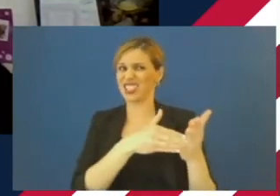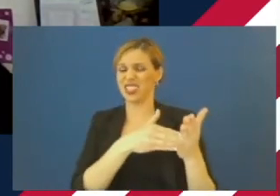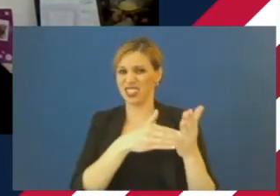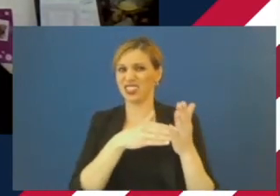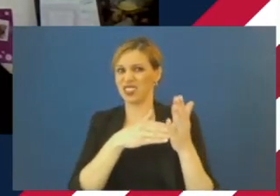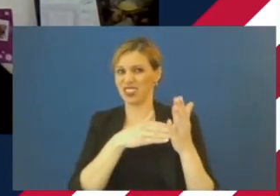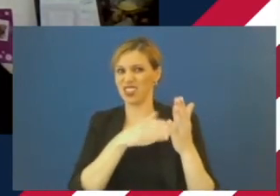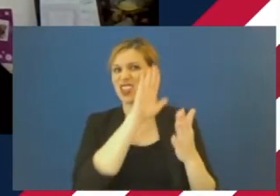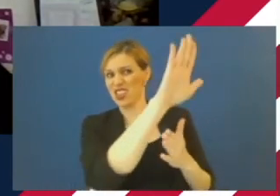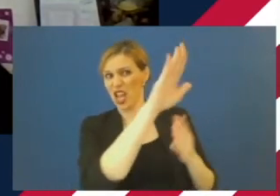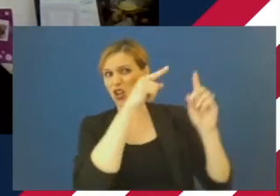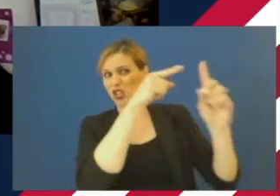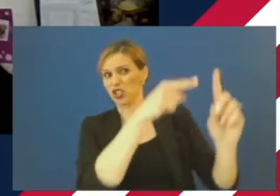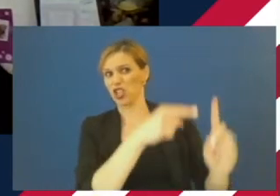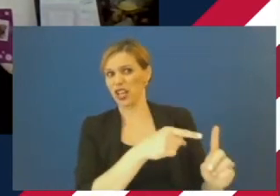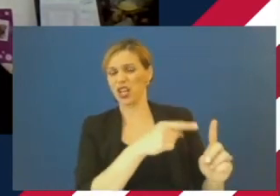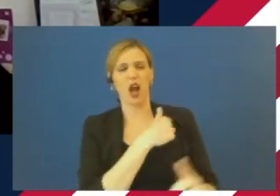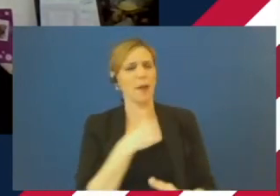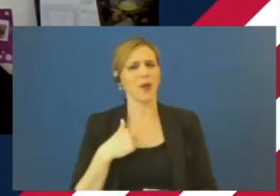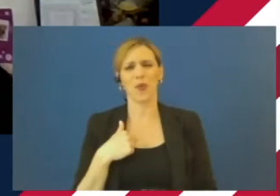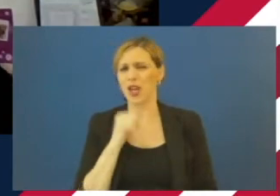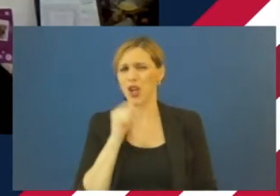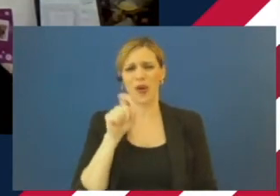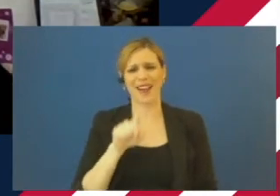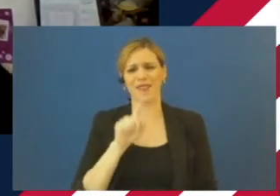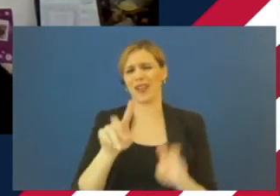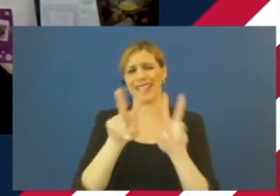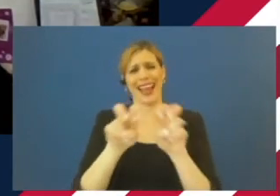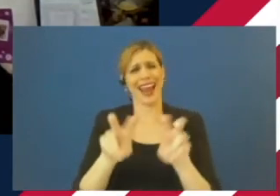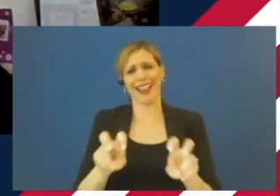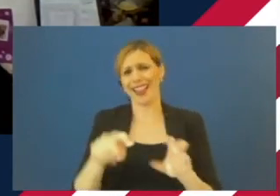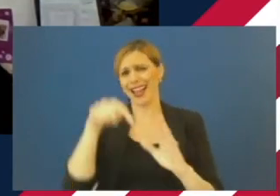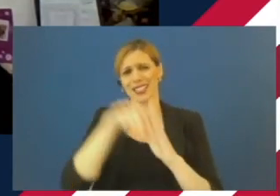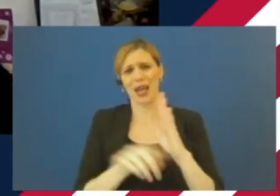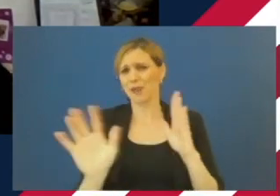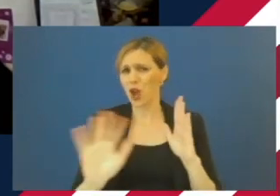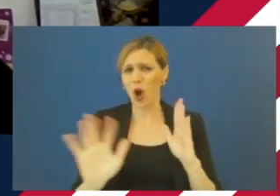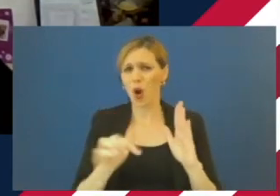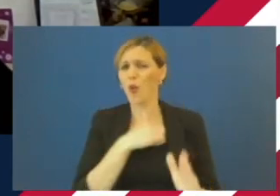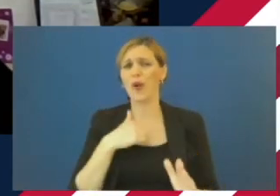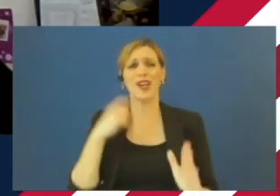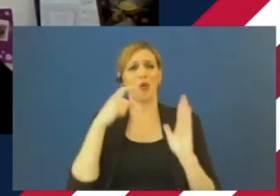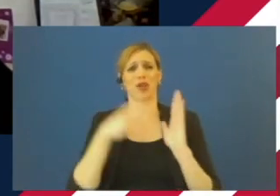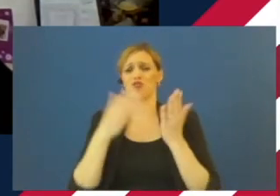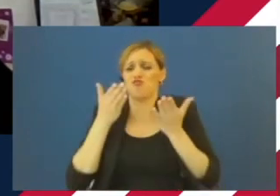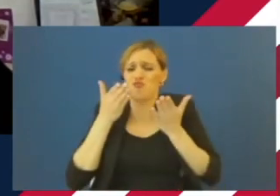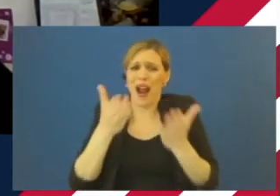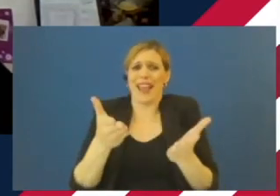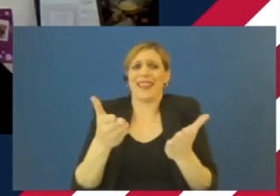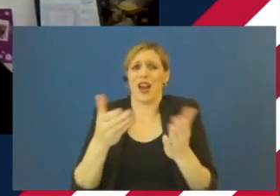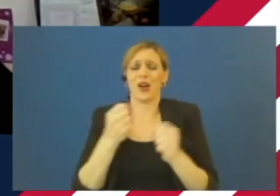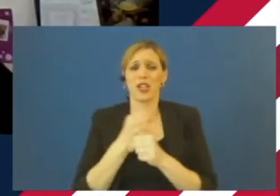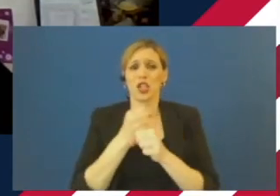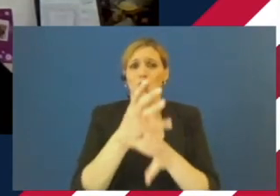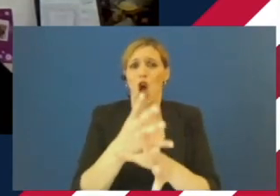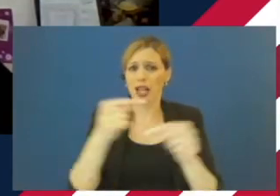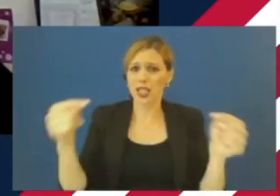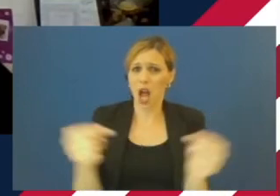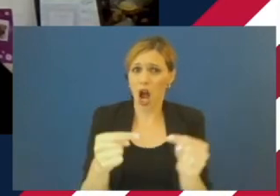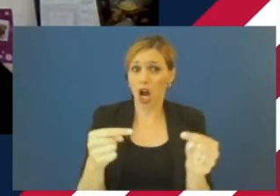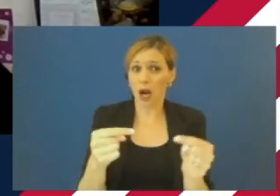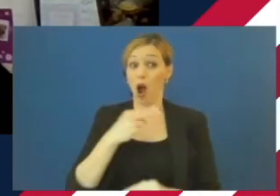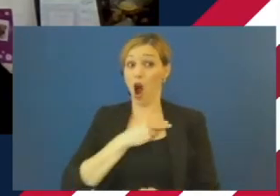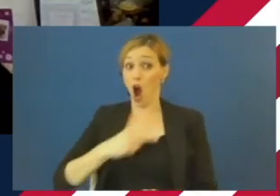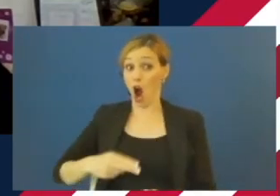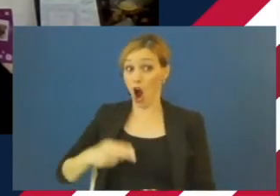look far to see the very real, very prevalent, and very urgent problems that this has caused. A preliminary study from Harvard University showed that